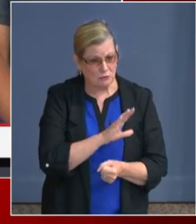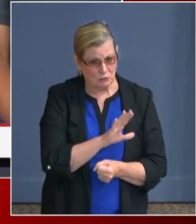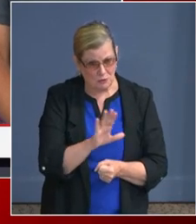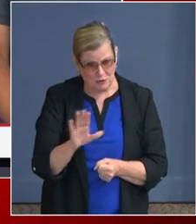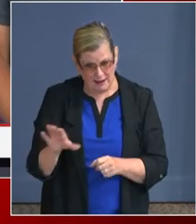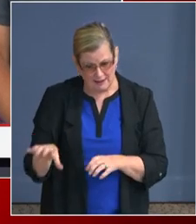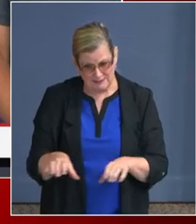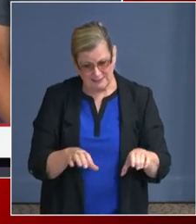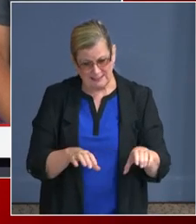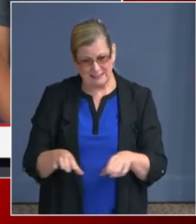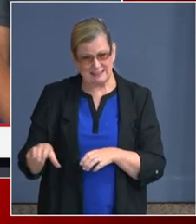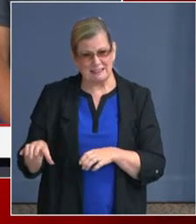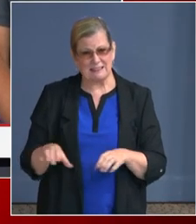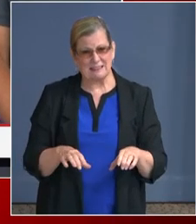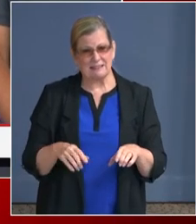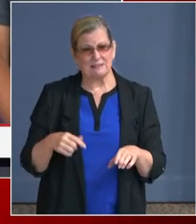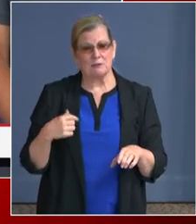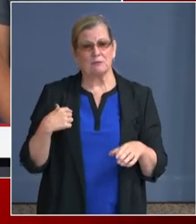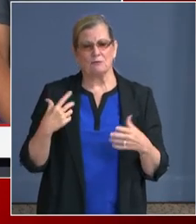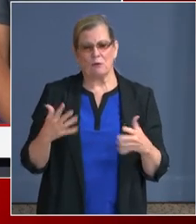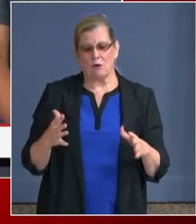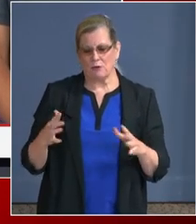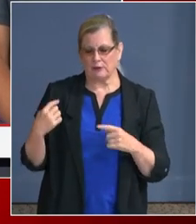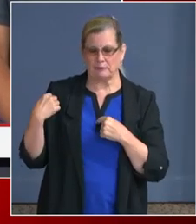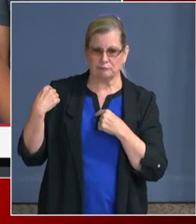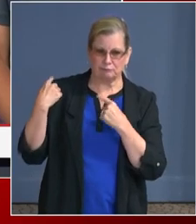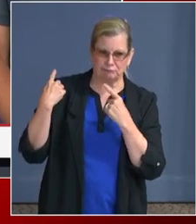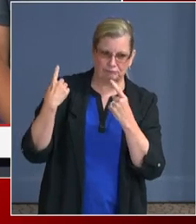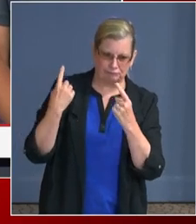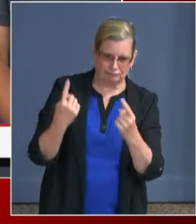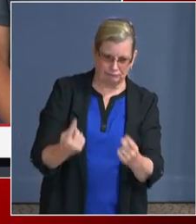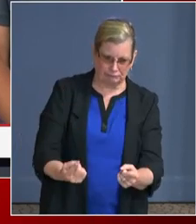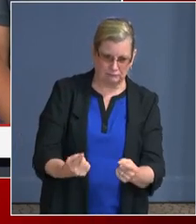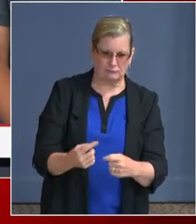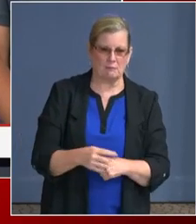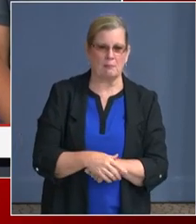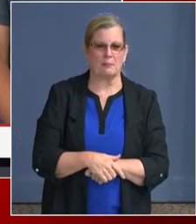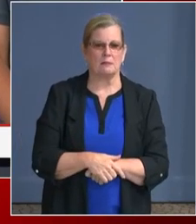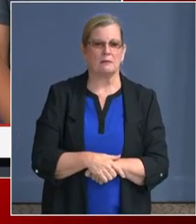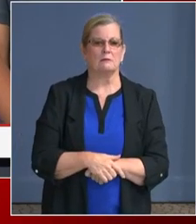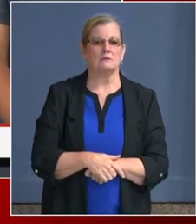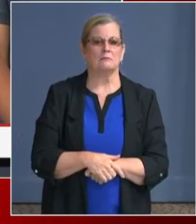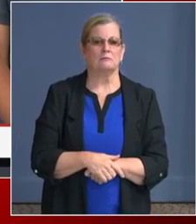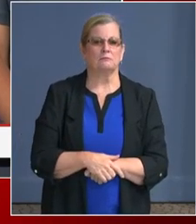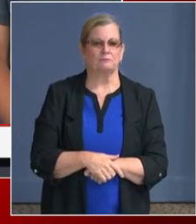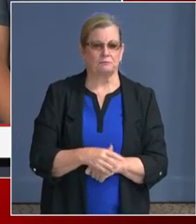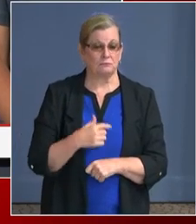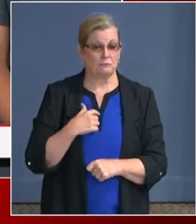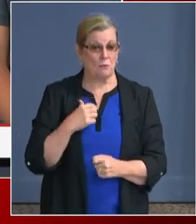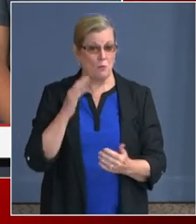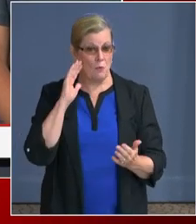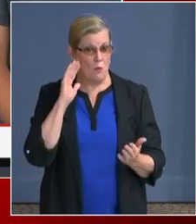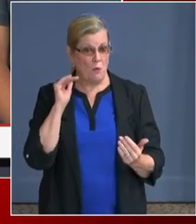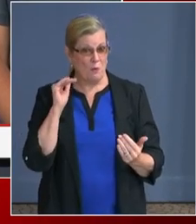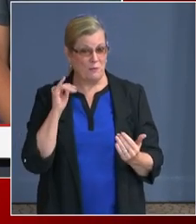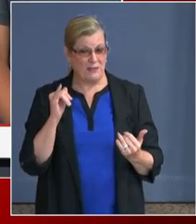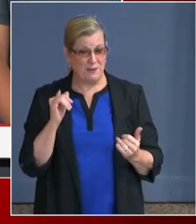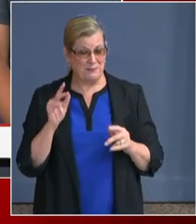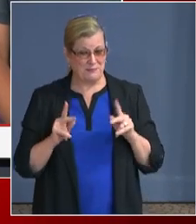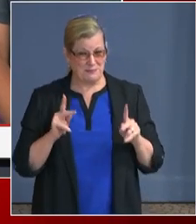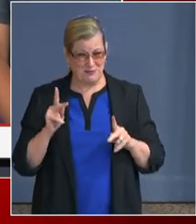the way that we have traditionally, but we hope that the crowds